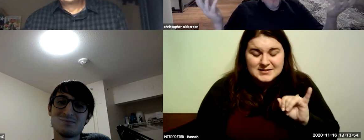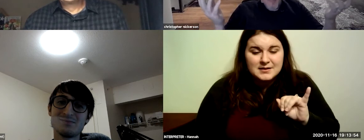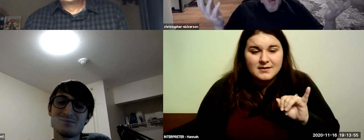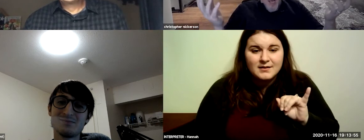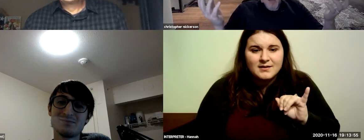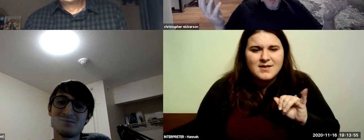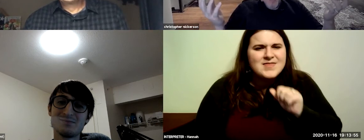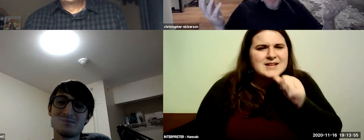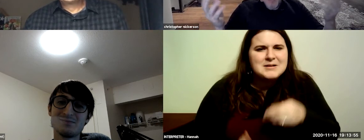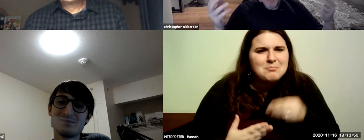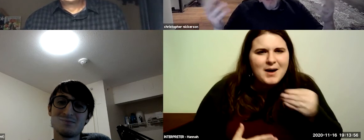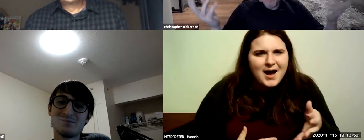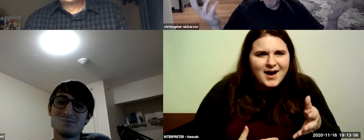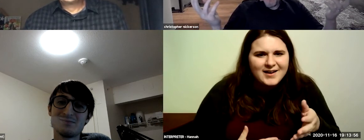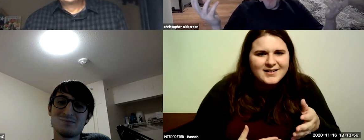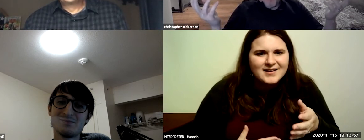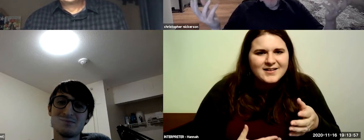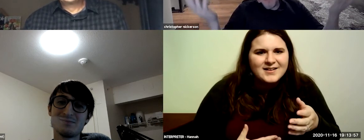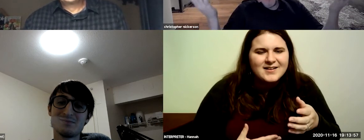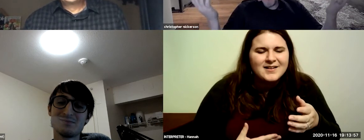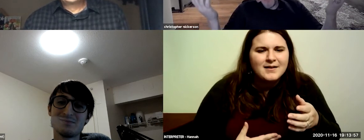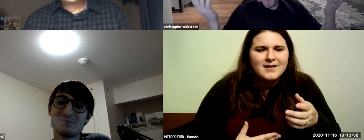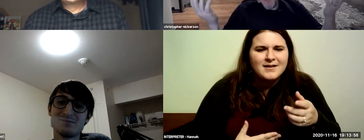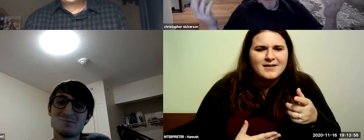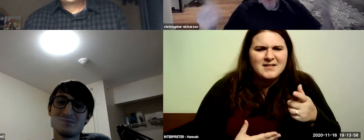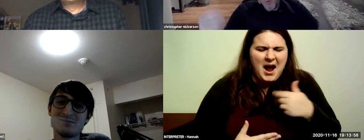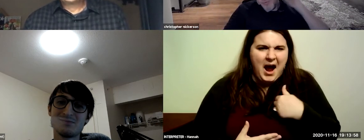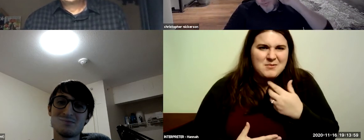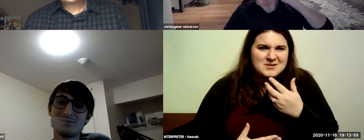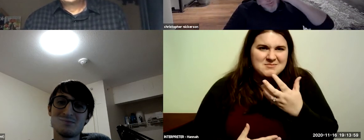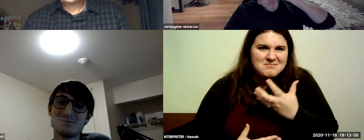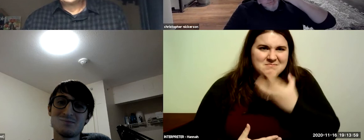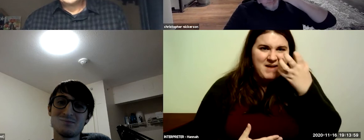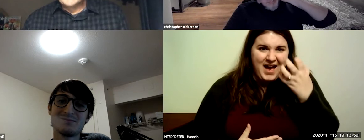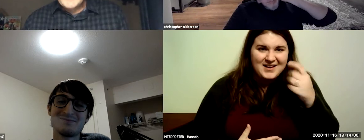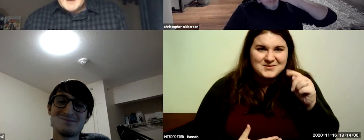insurance, they didn't even buy. And it got kind of dimed out because I was angry at a toll booth.